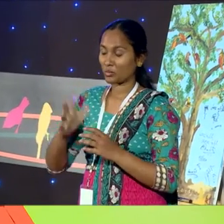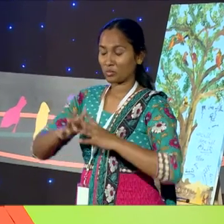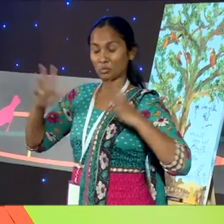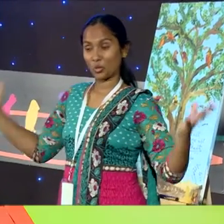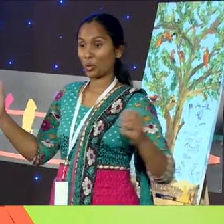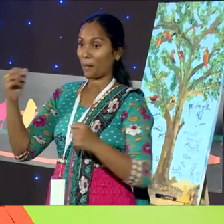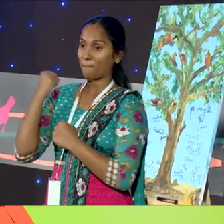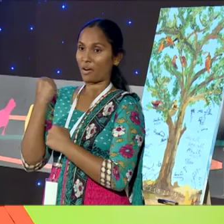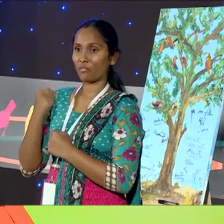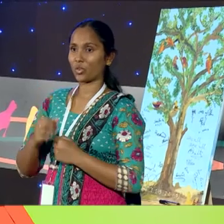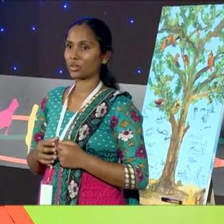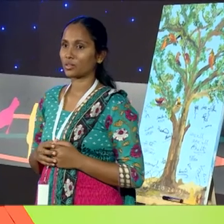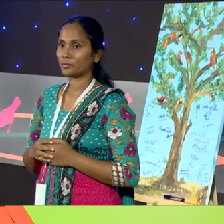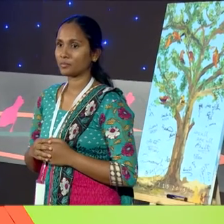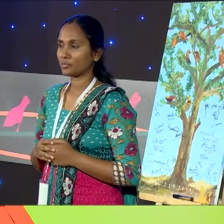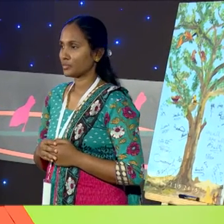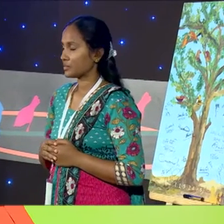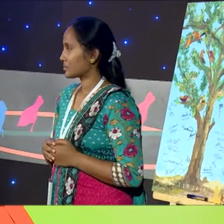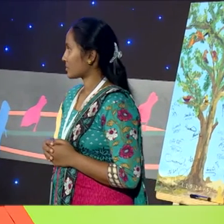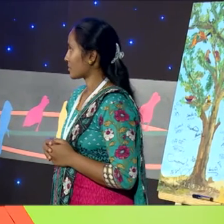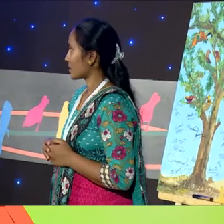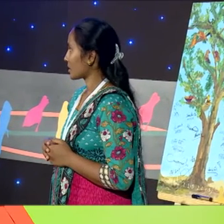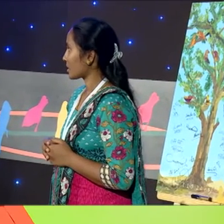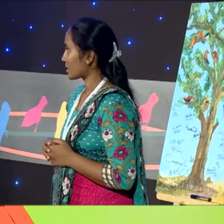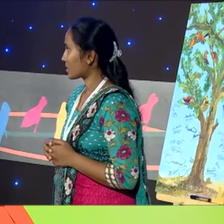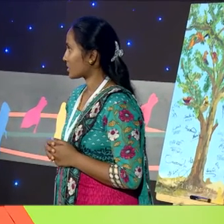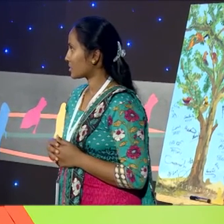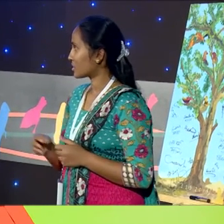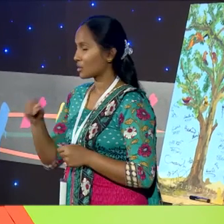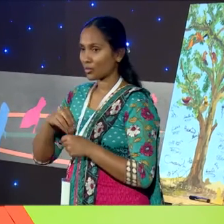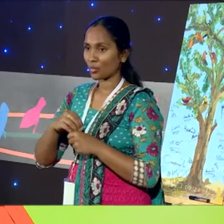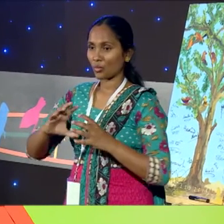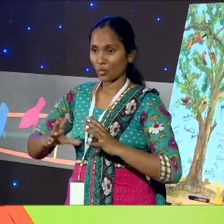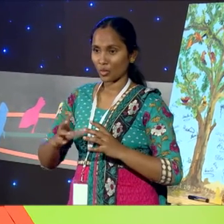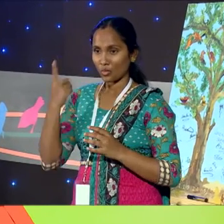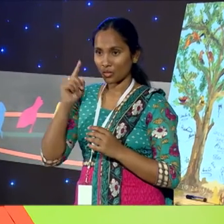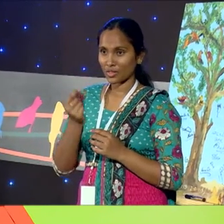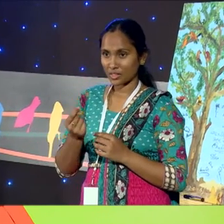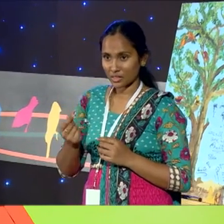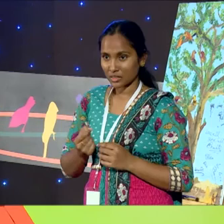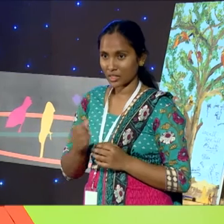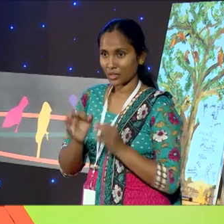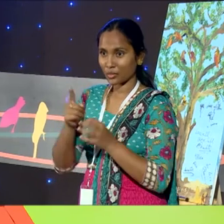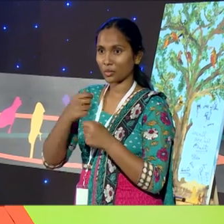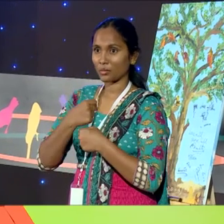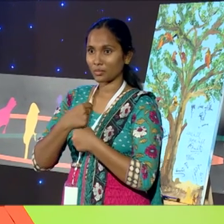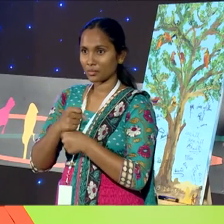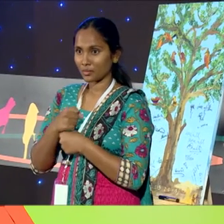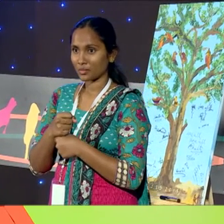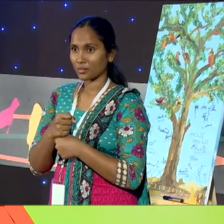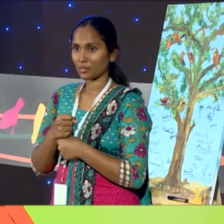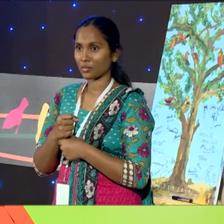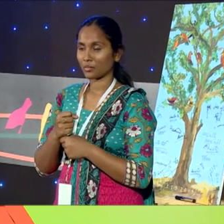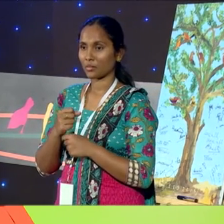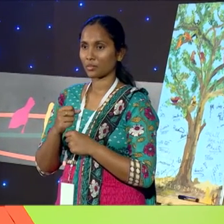powerful. And the only motto for the sea is that if you let